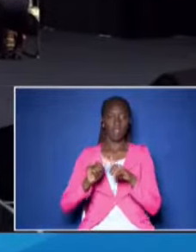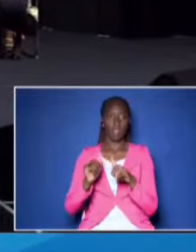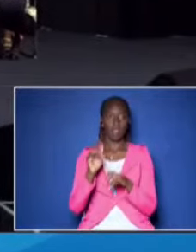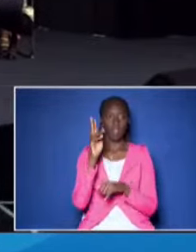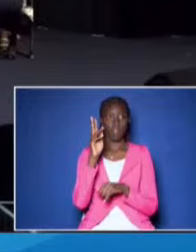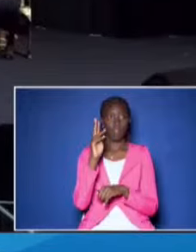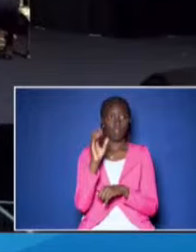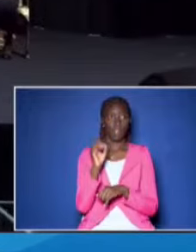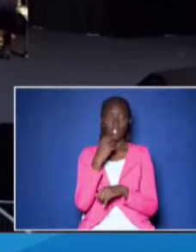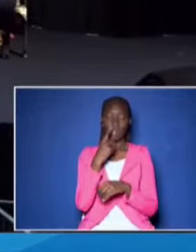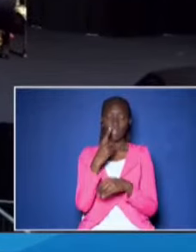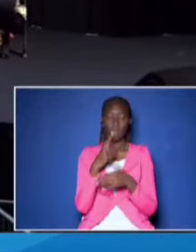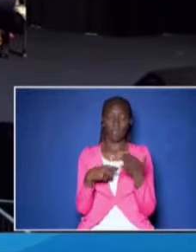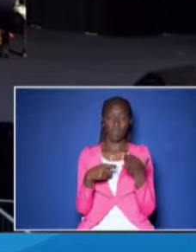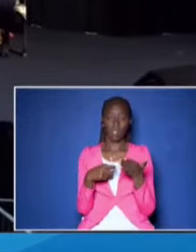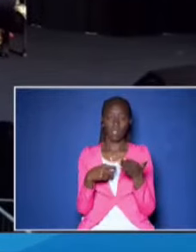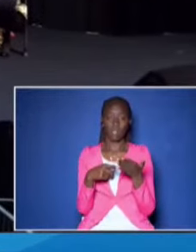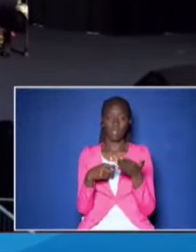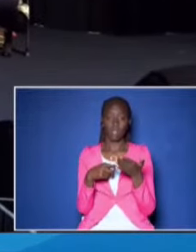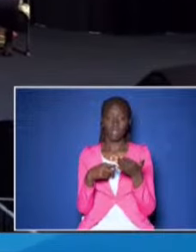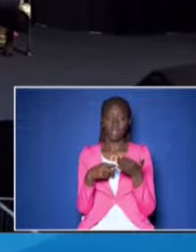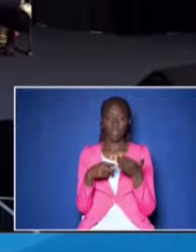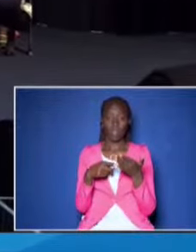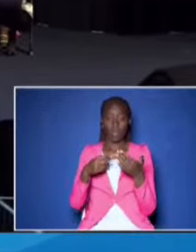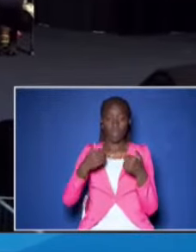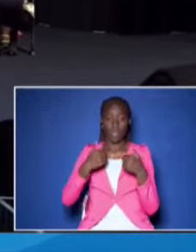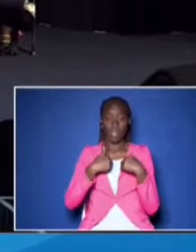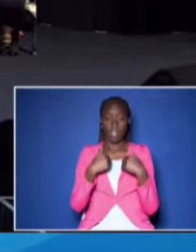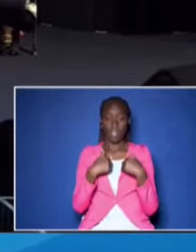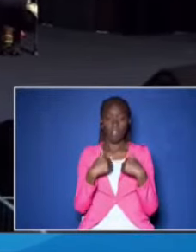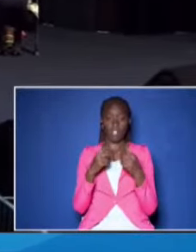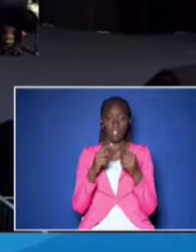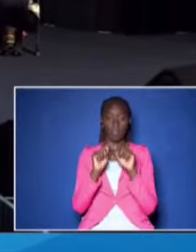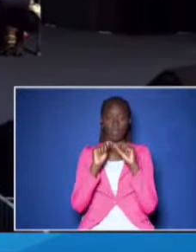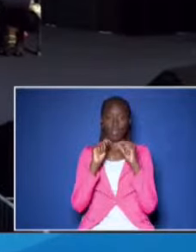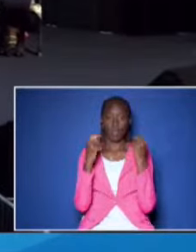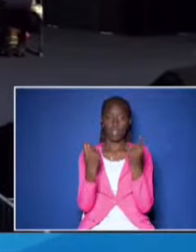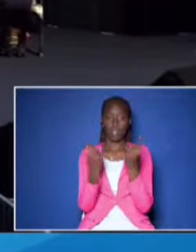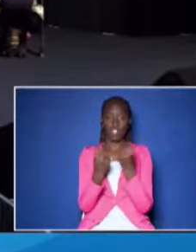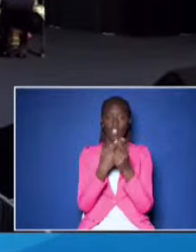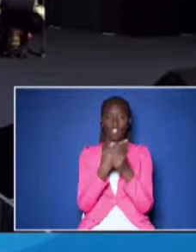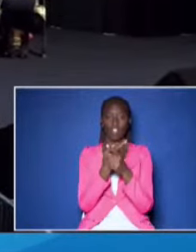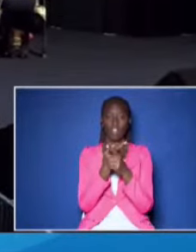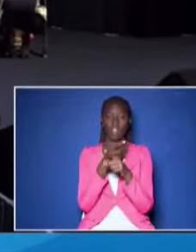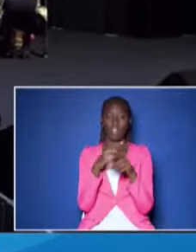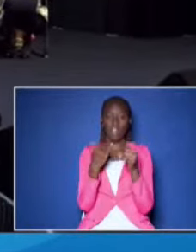said it must be some mistranslation she said let's go to the